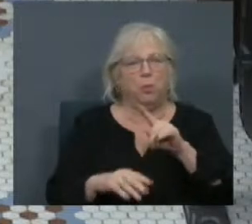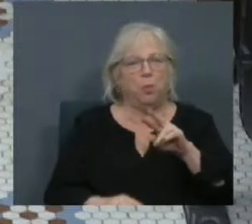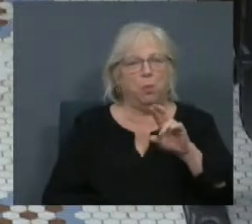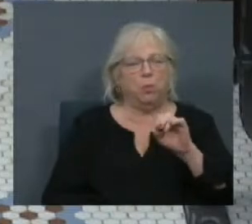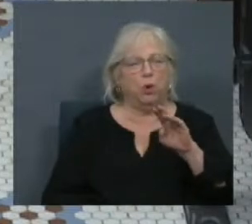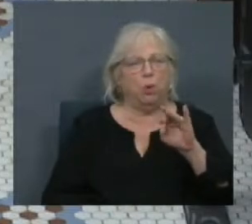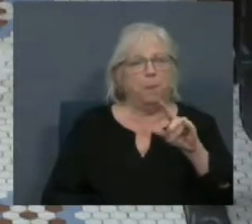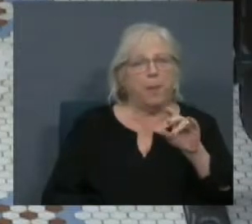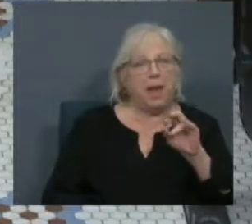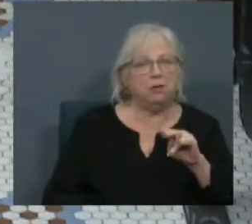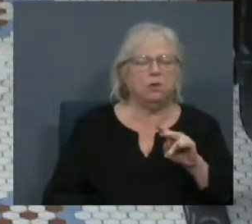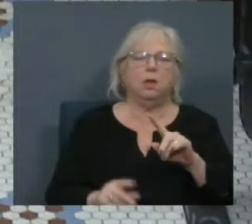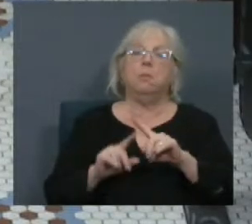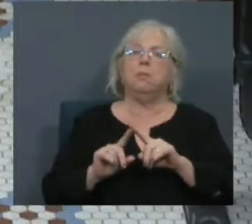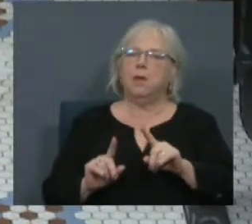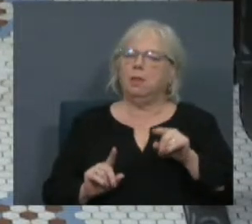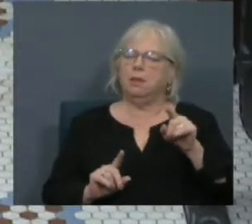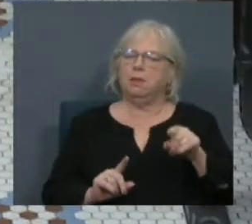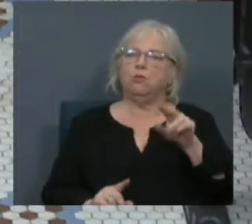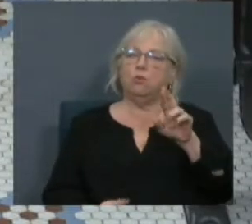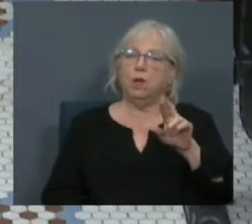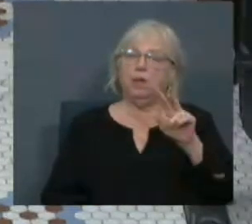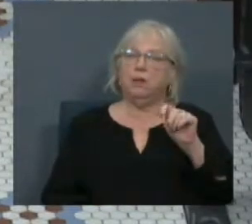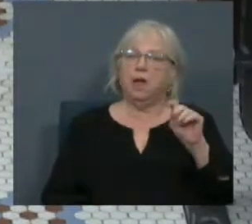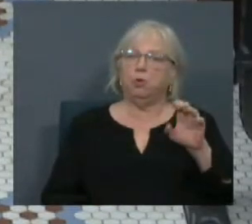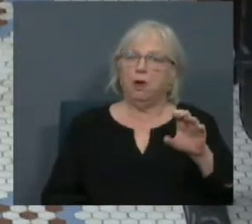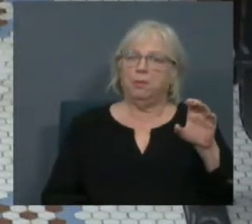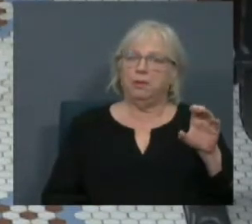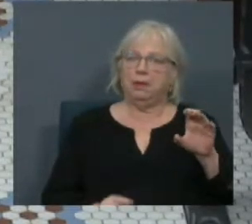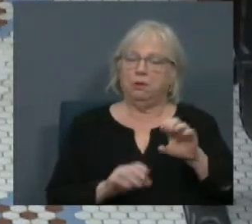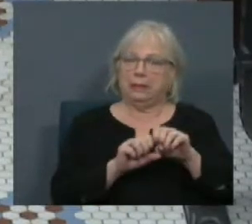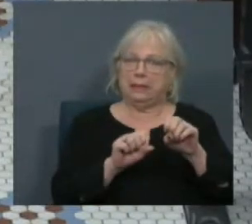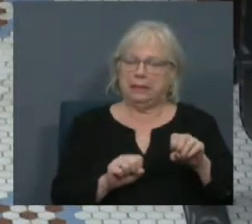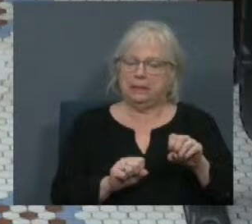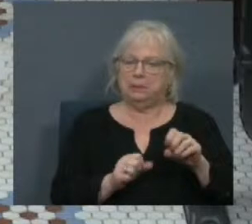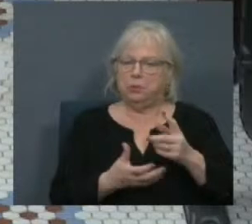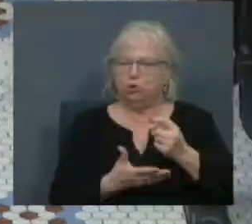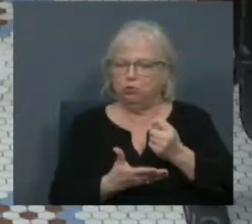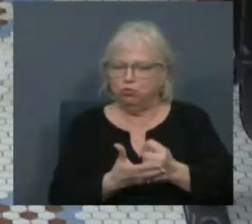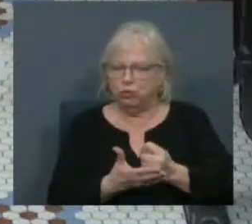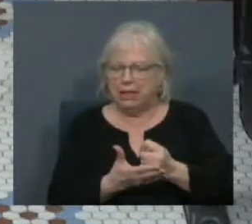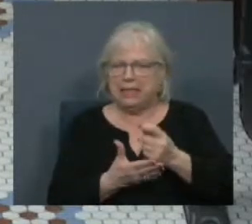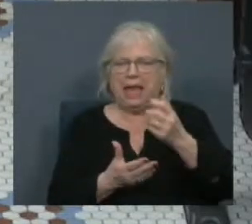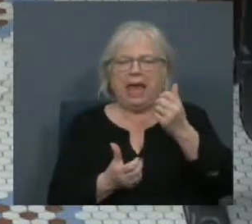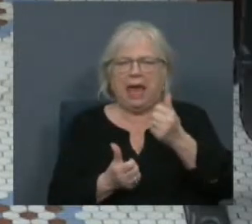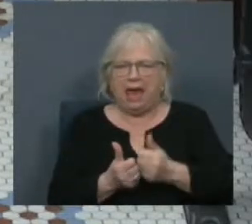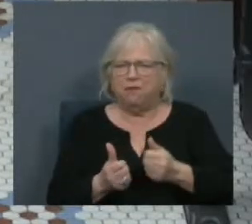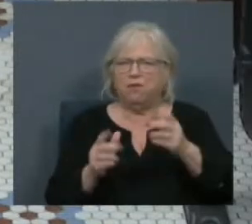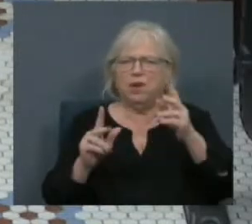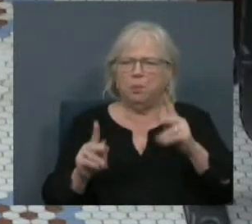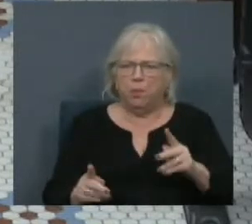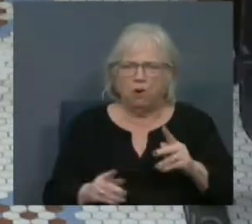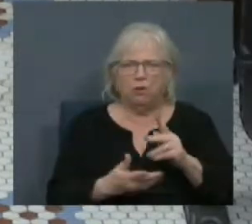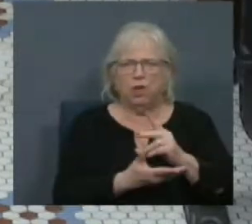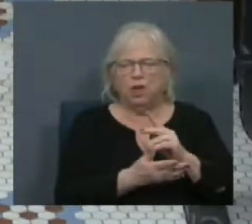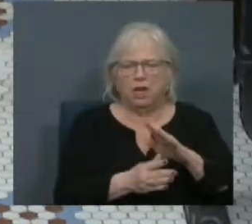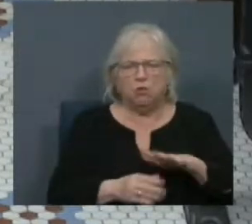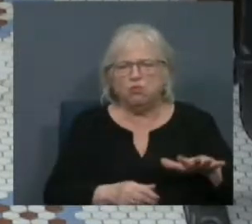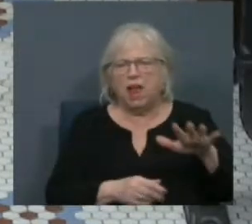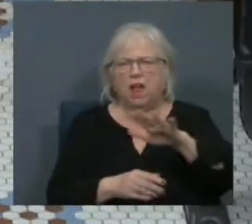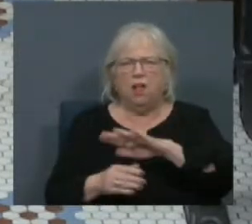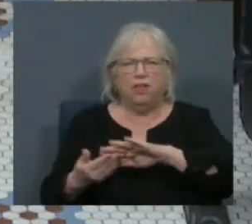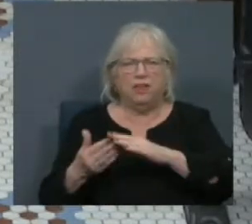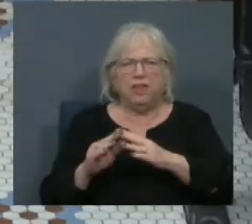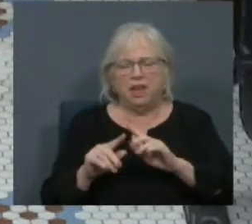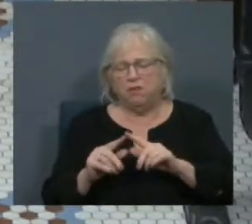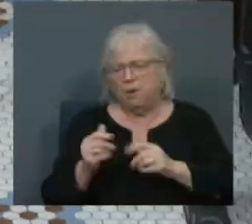Yet this Real-Time Crime Center system treats every occupant of the city, from